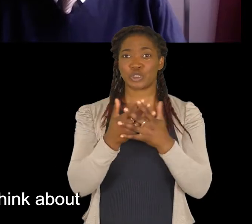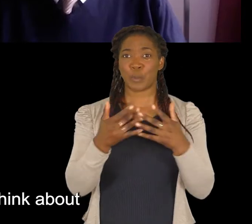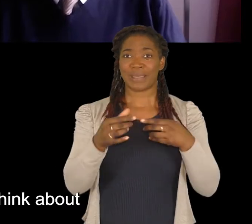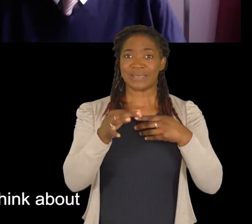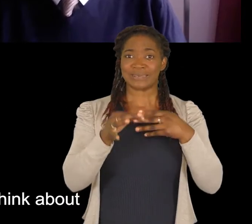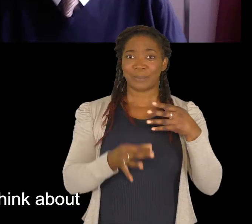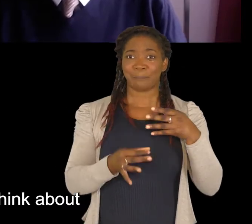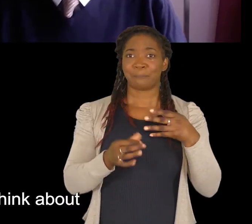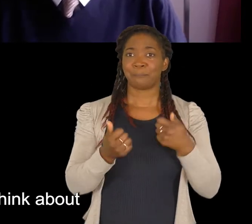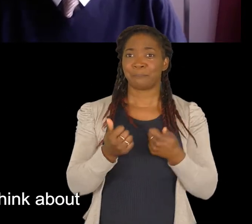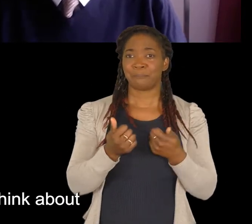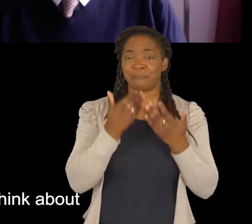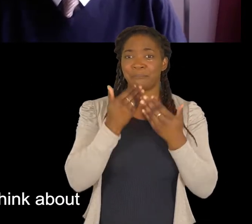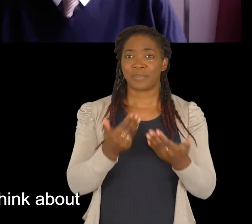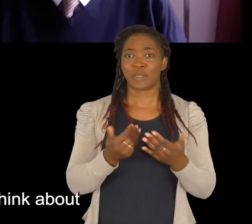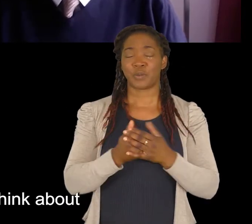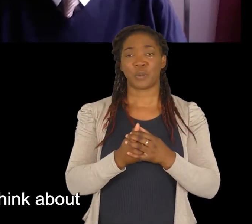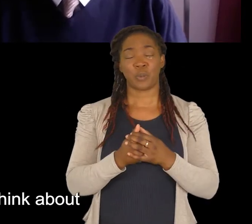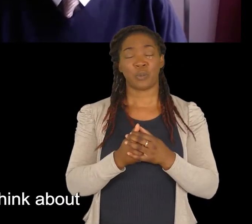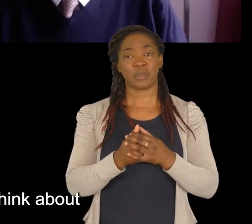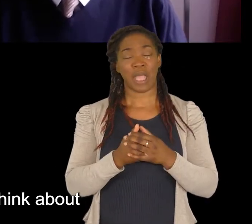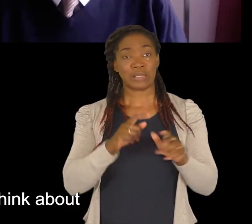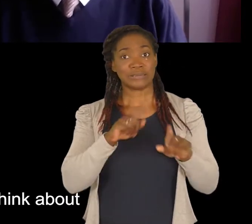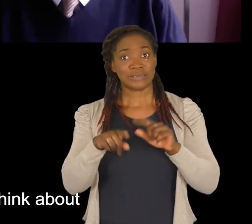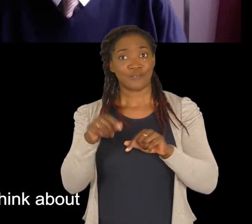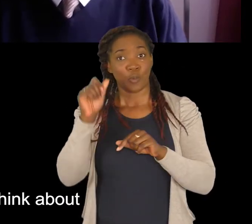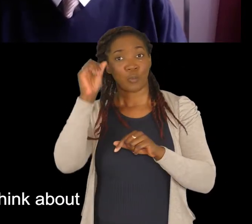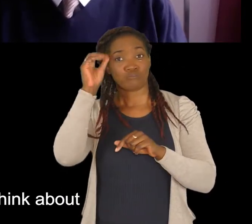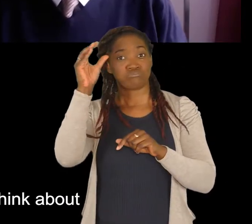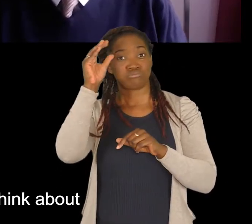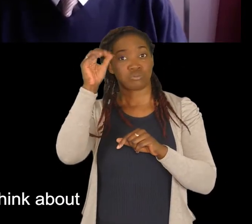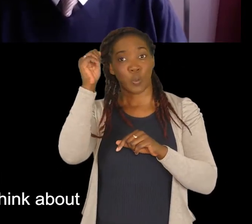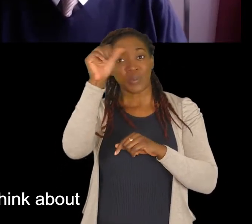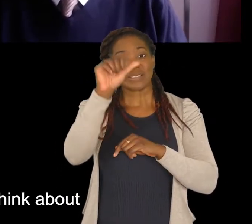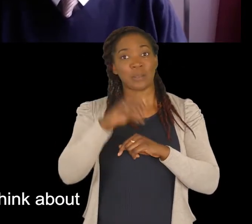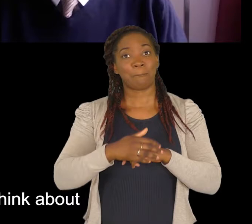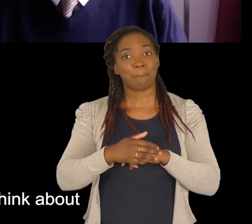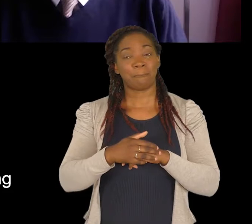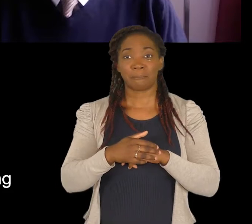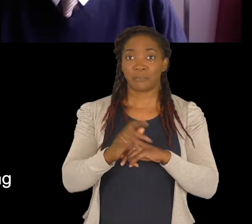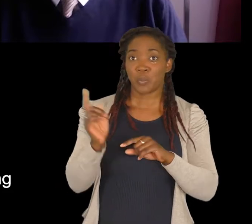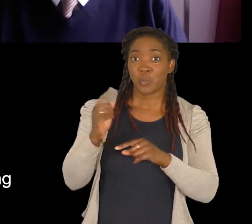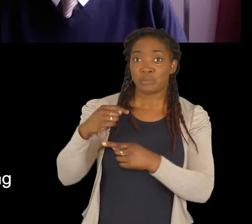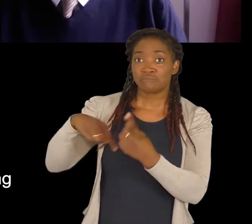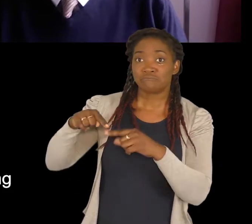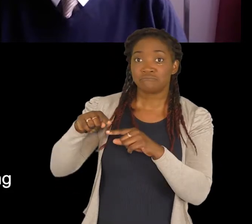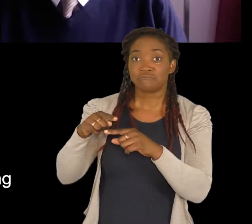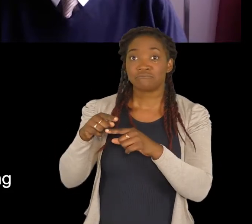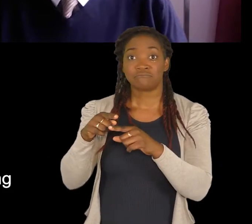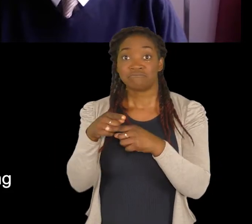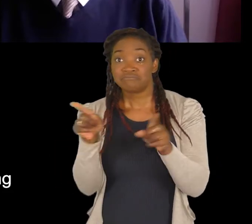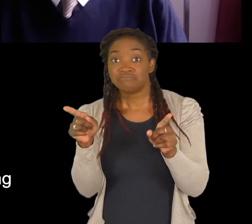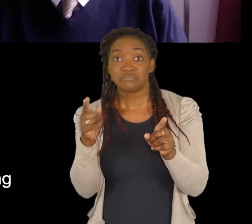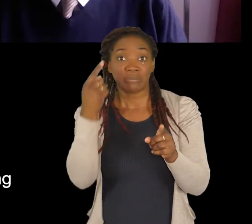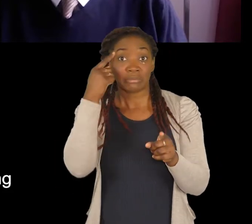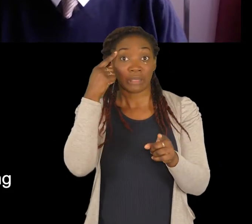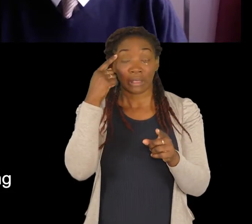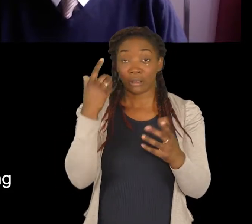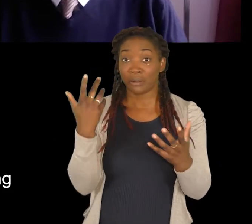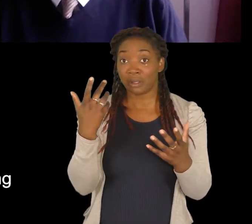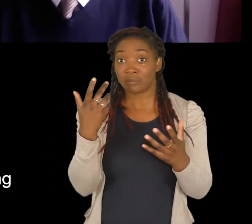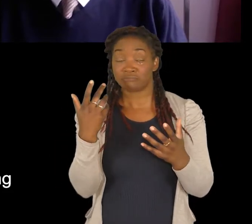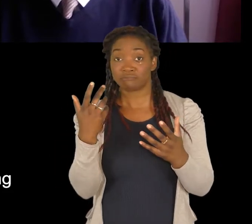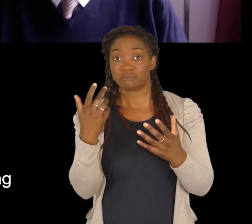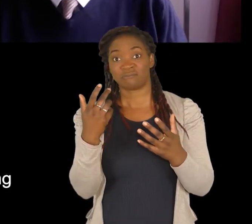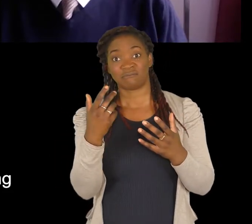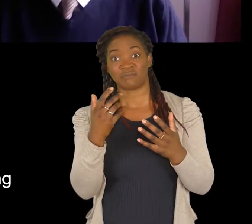tips and pieces of wisdom, Hardeep. What does everyone think of these pieces of wisdom that